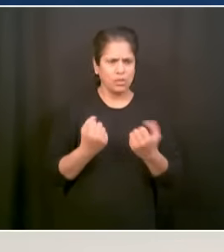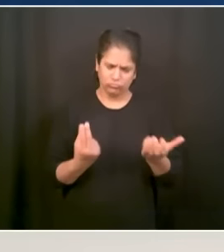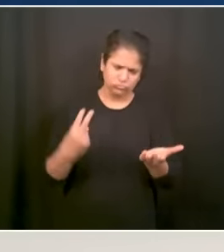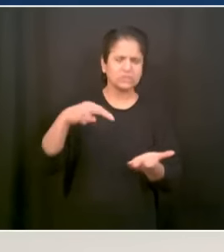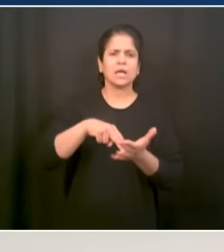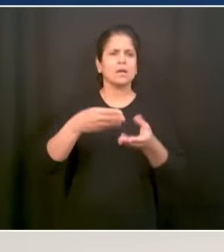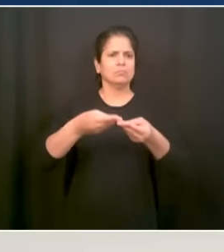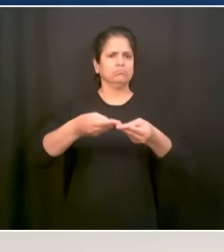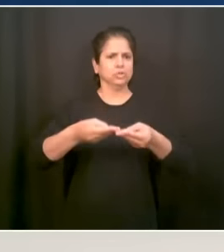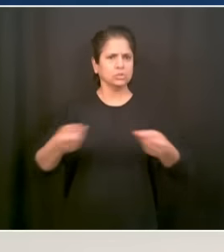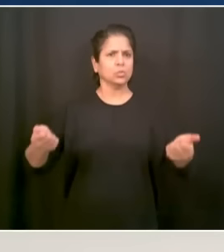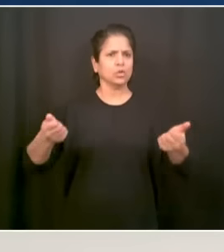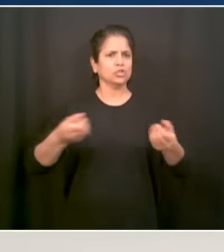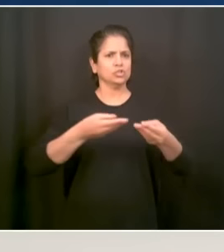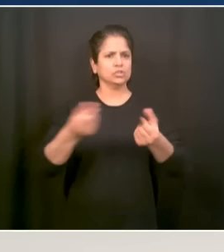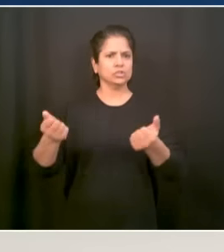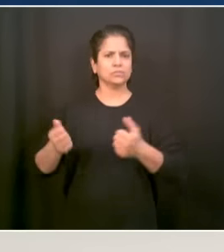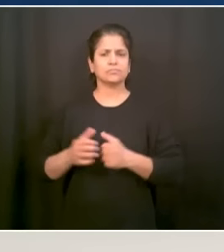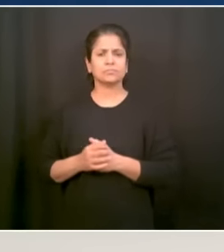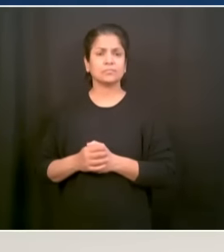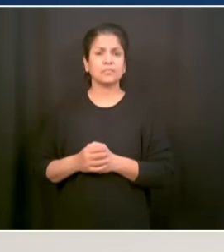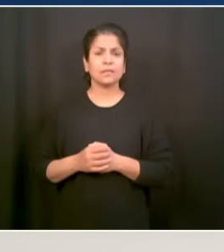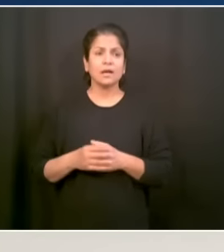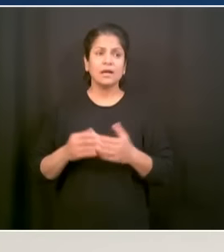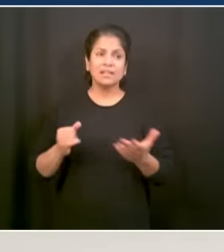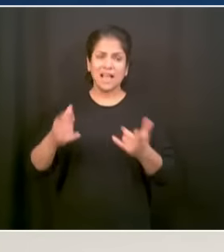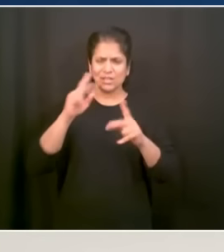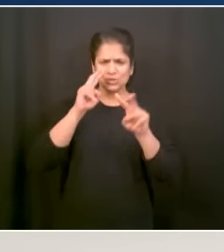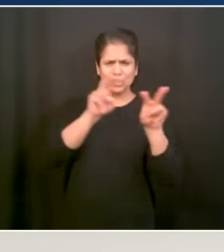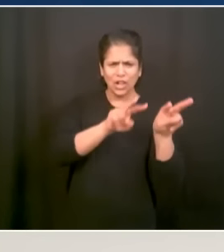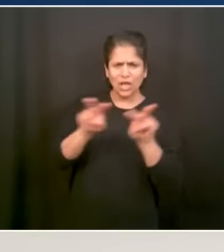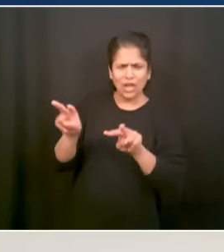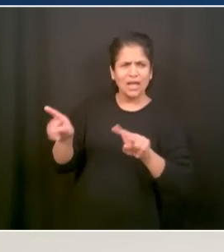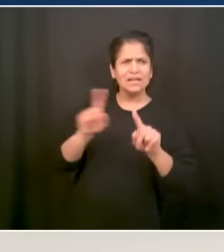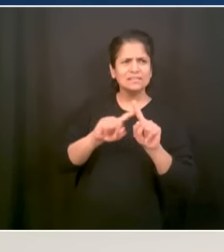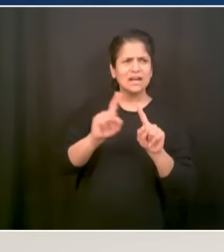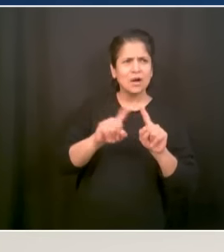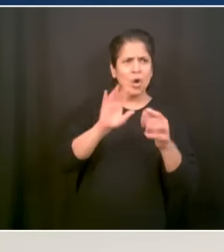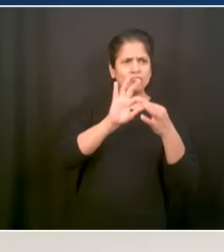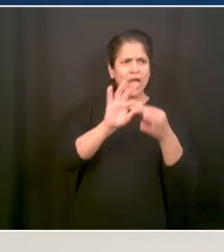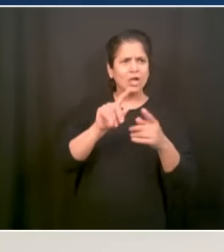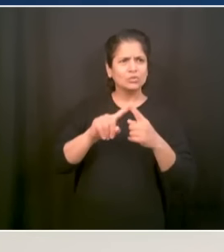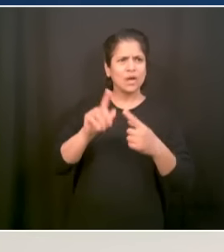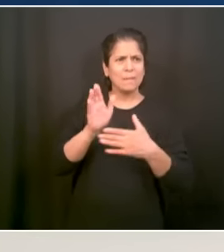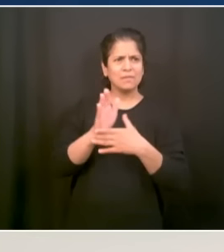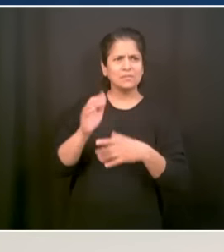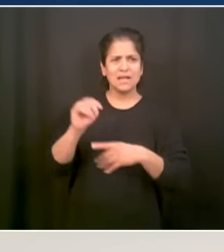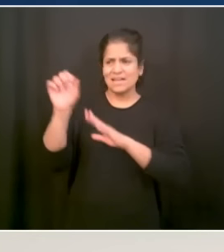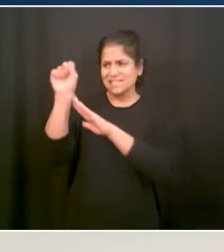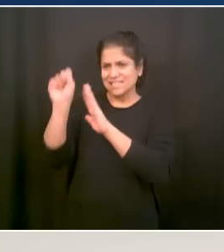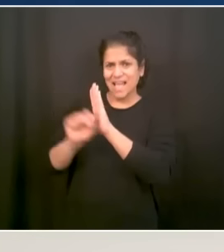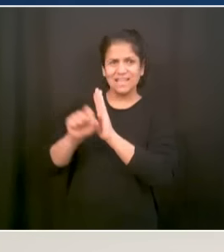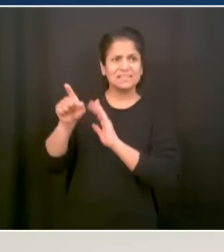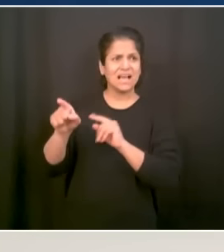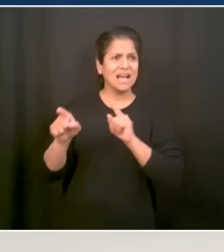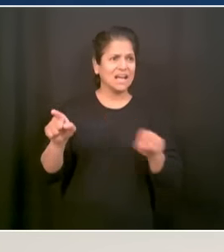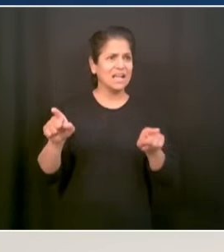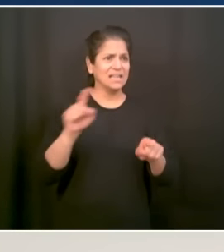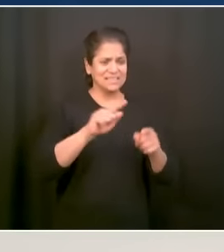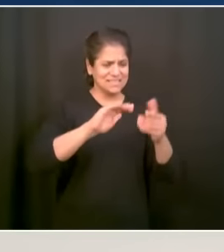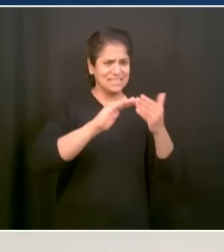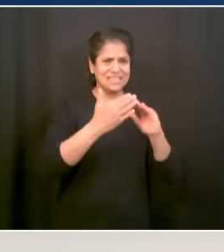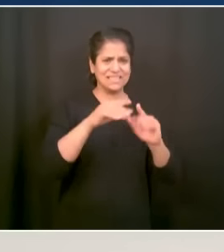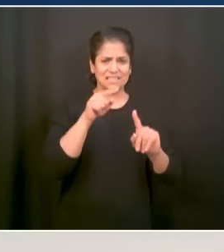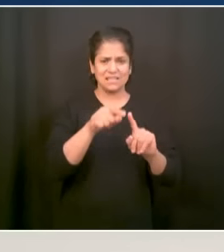means recalibrating the broken fiscal relationship between the state and the city. And it means that the time has come